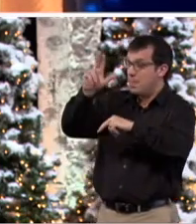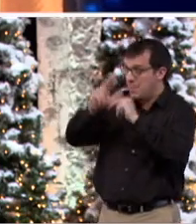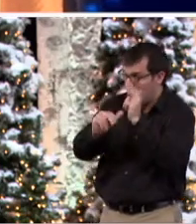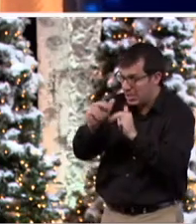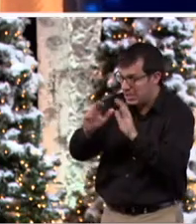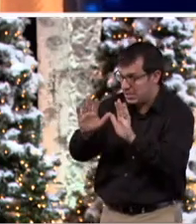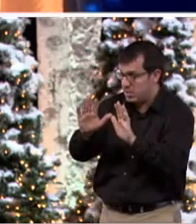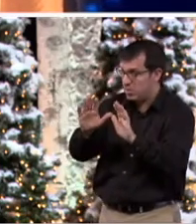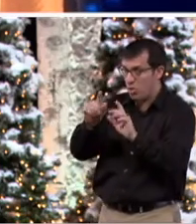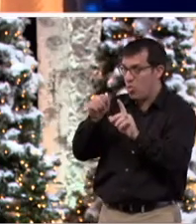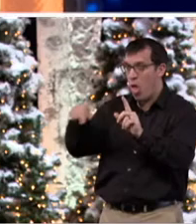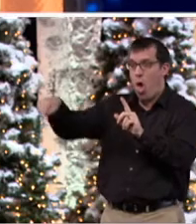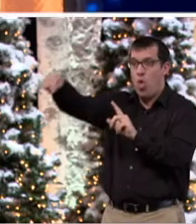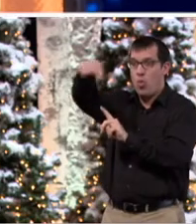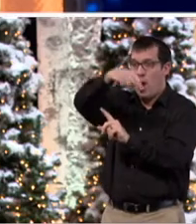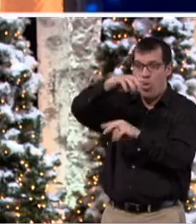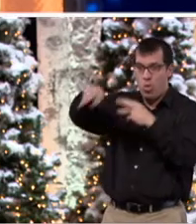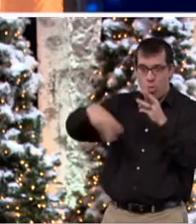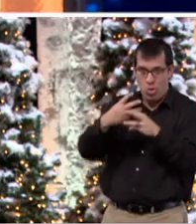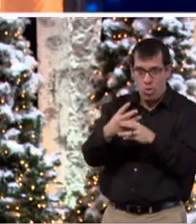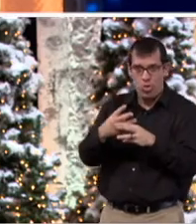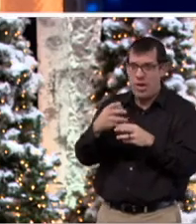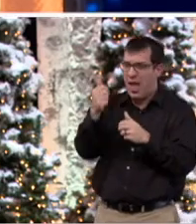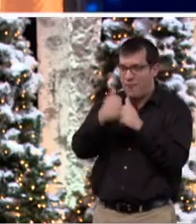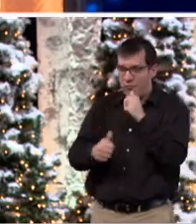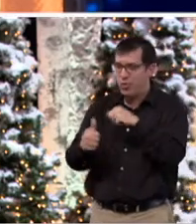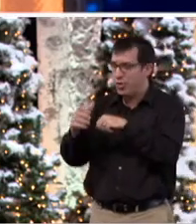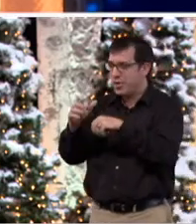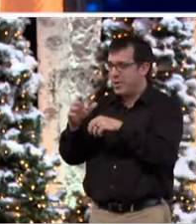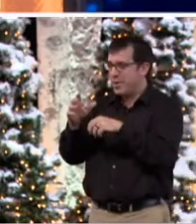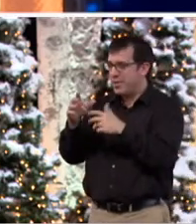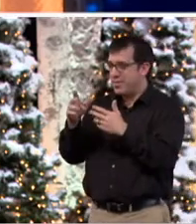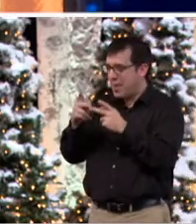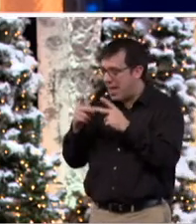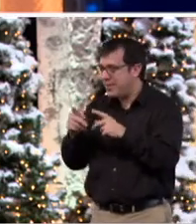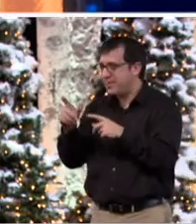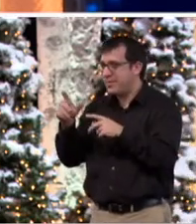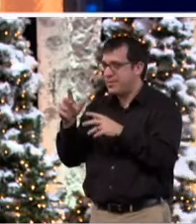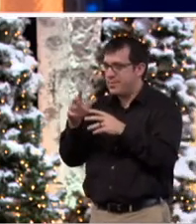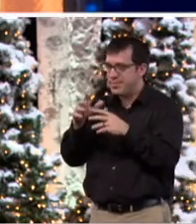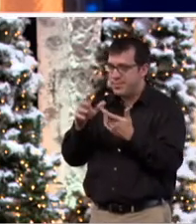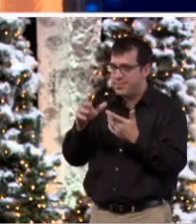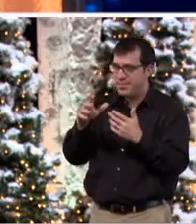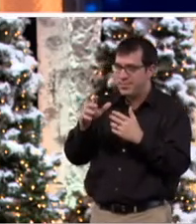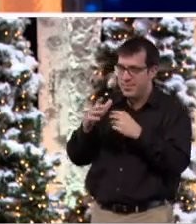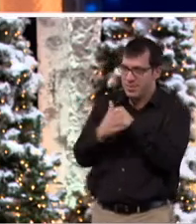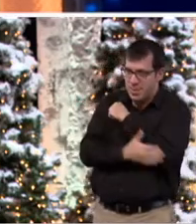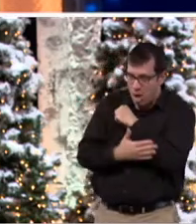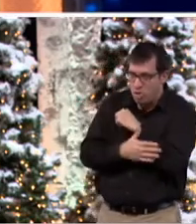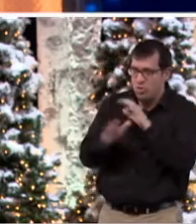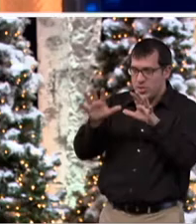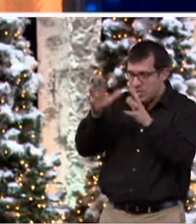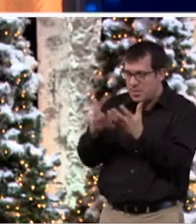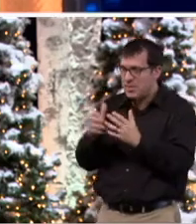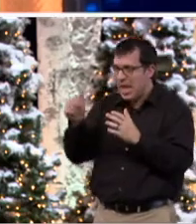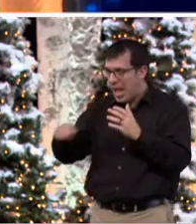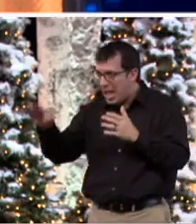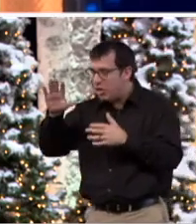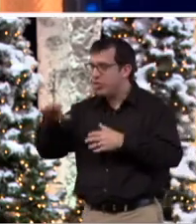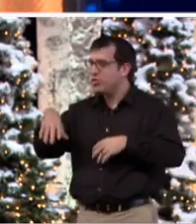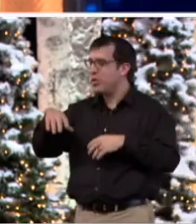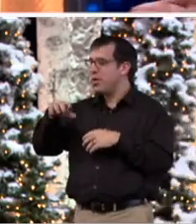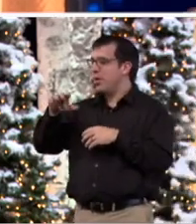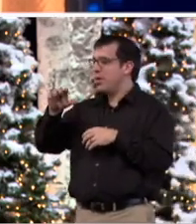world, all around the world. Every continent, Latin America and Asia and Australia